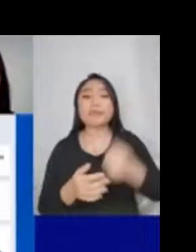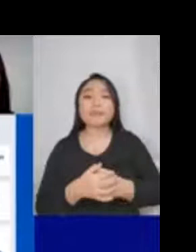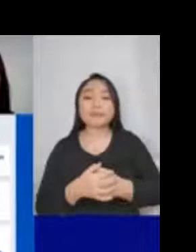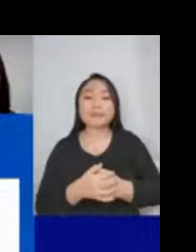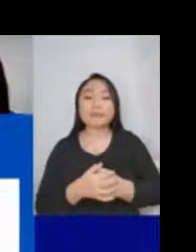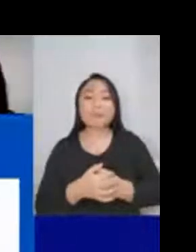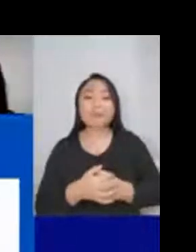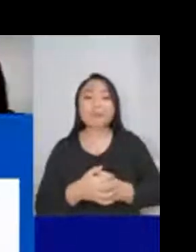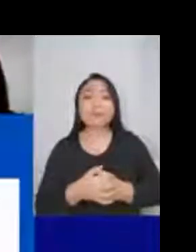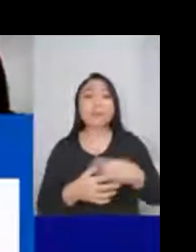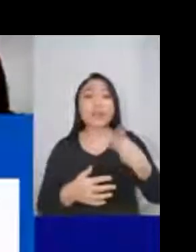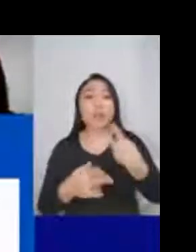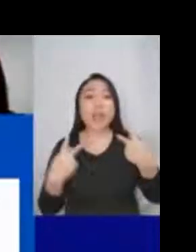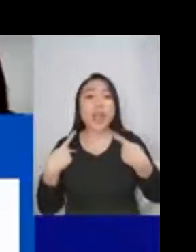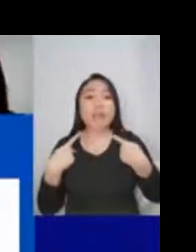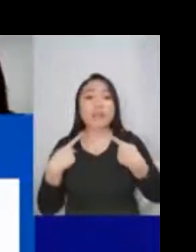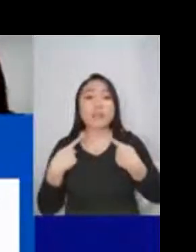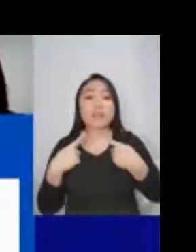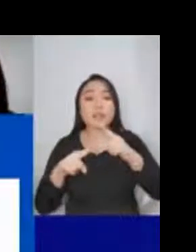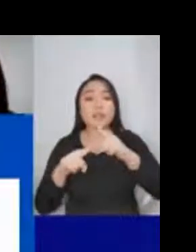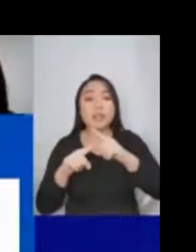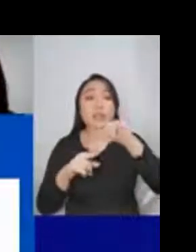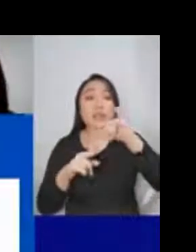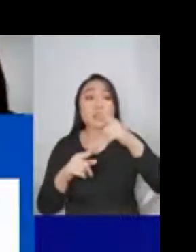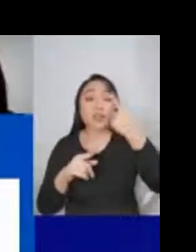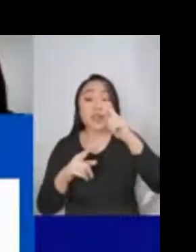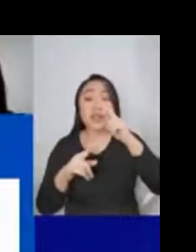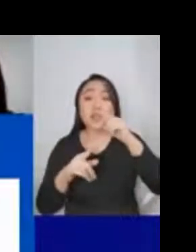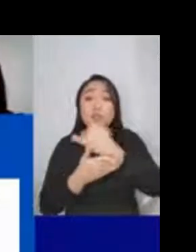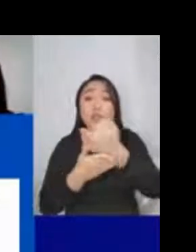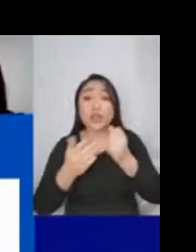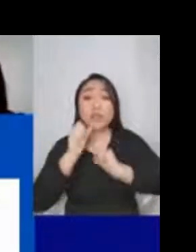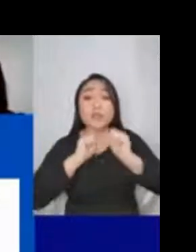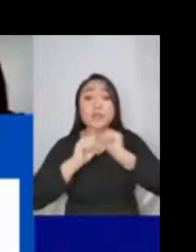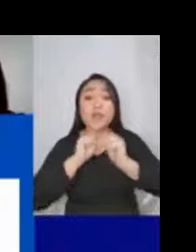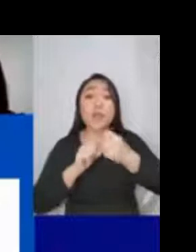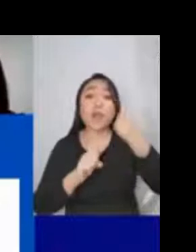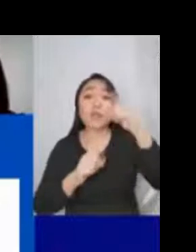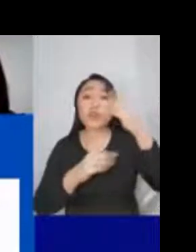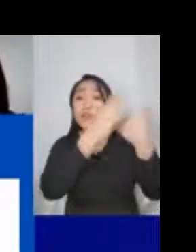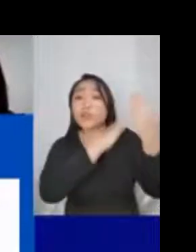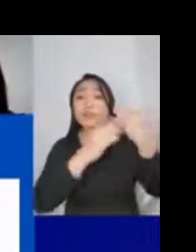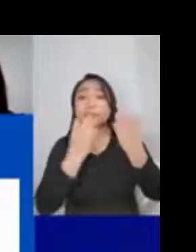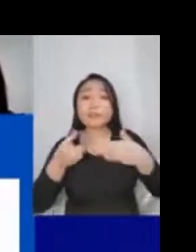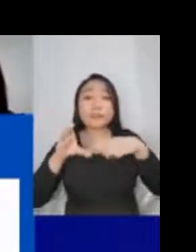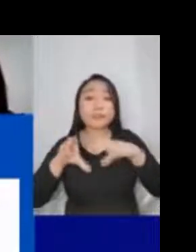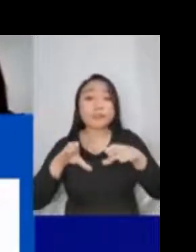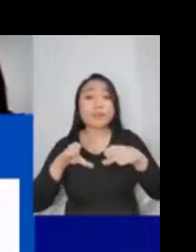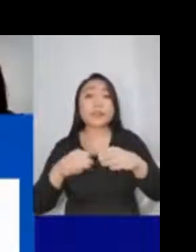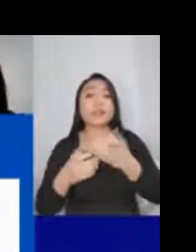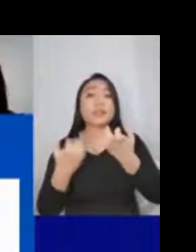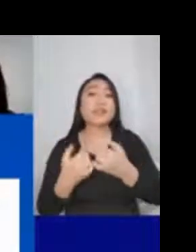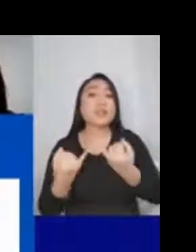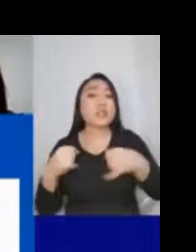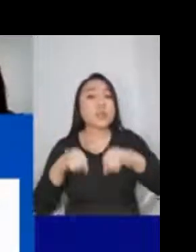DOST-STII. We promote SNP information through social media. So you can follow our social media